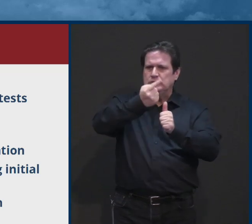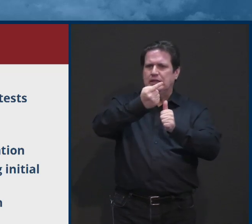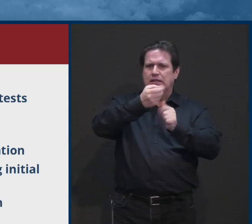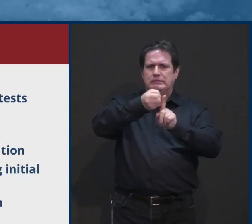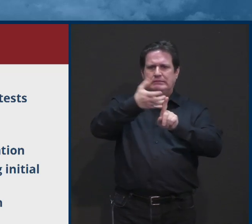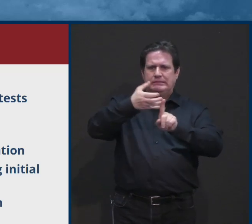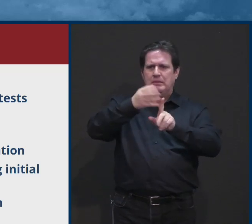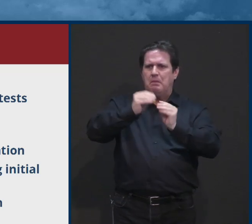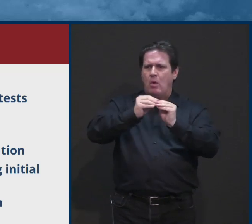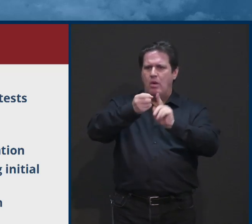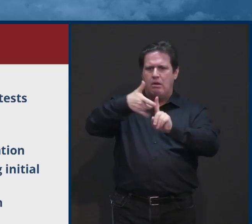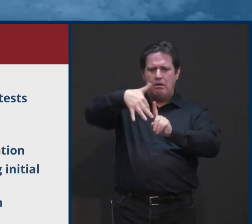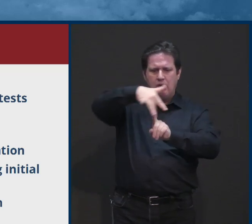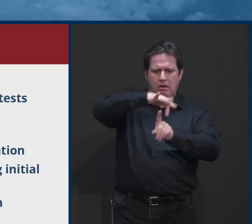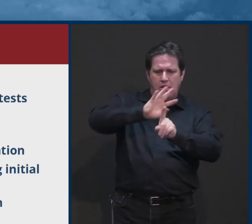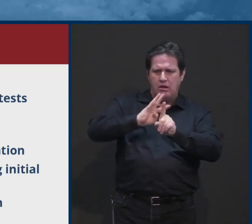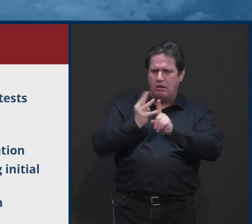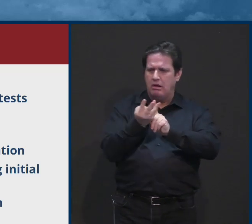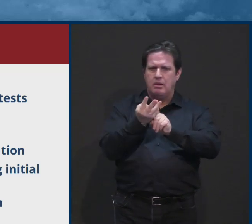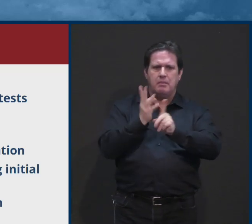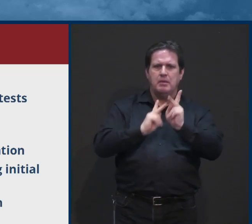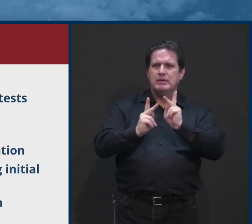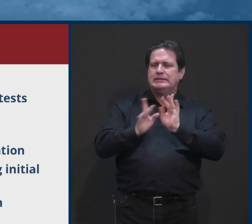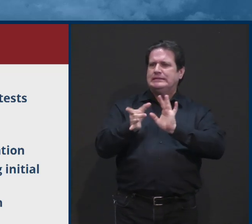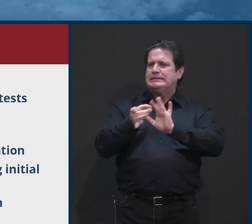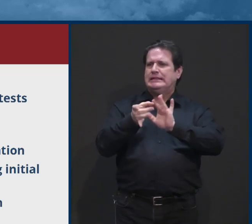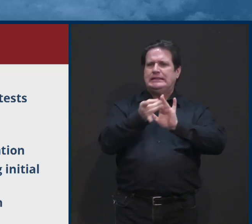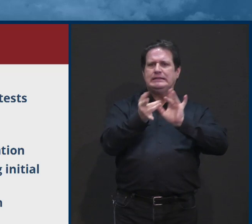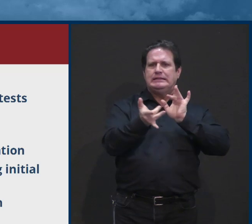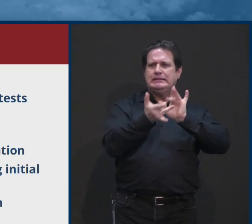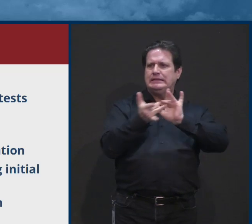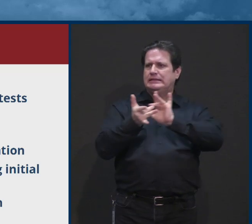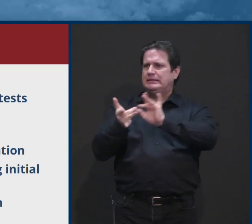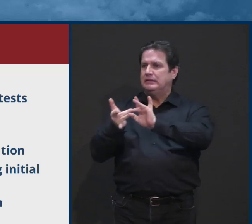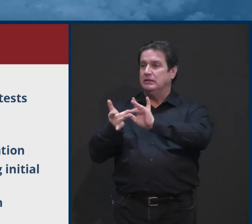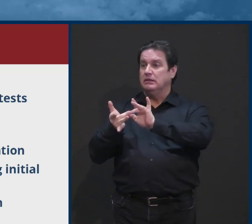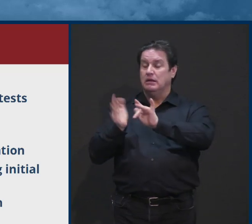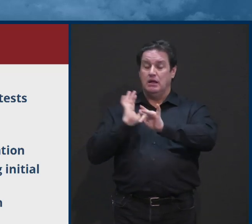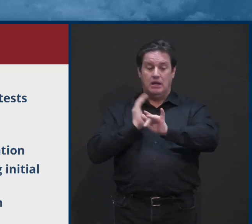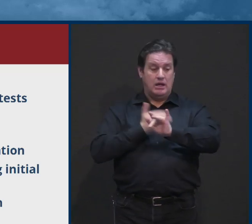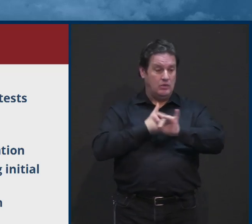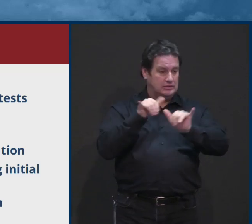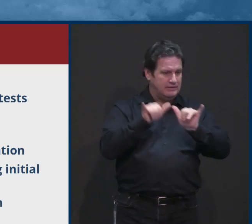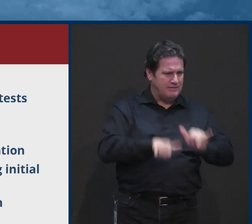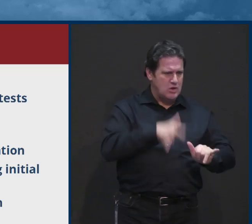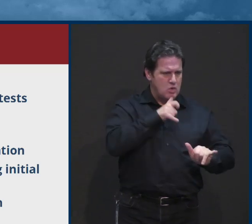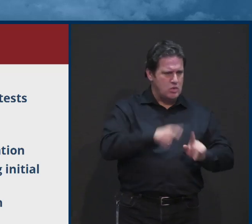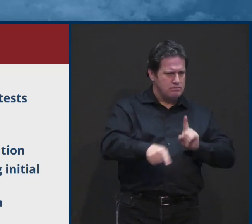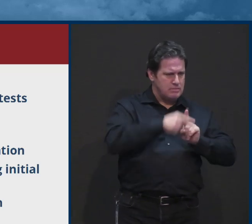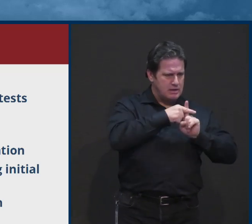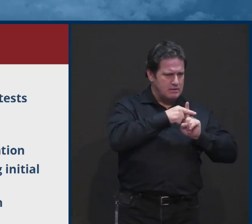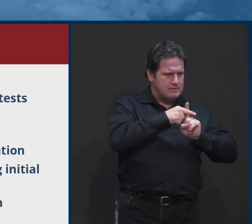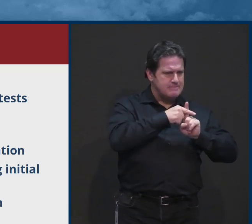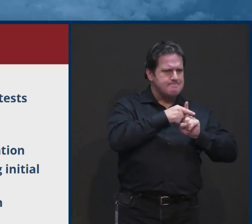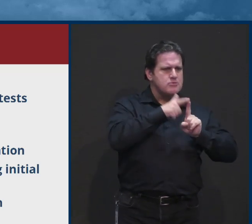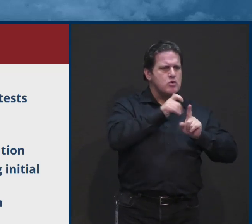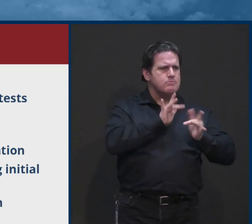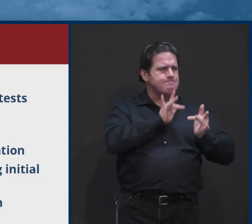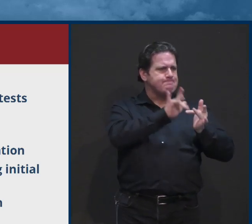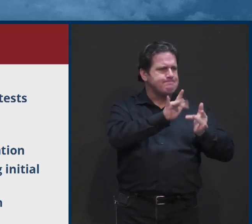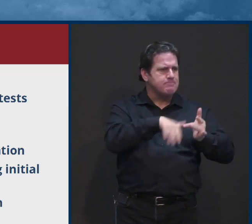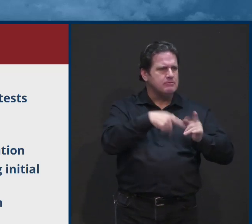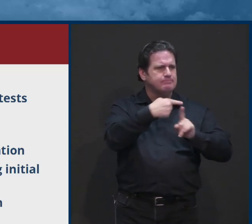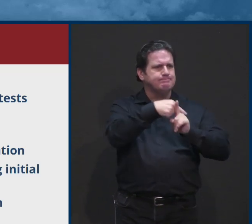more contacts, the length of time between our system finding out about positives and cases